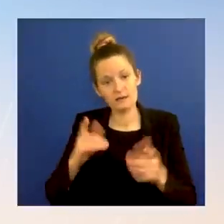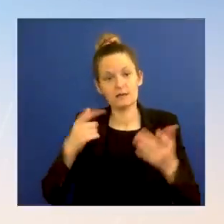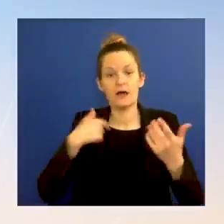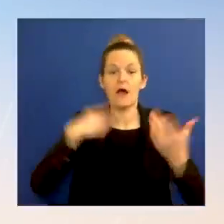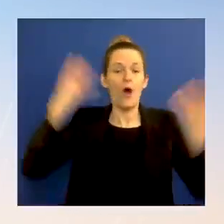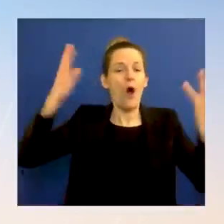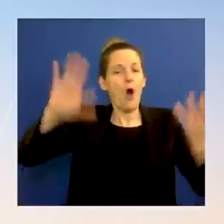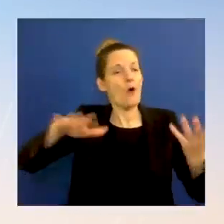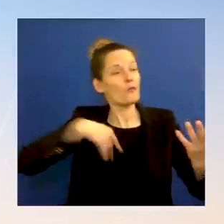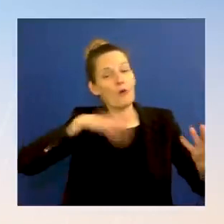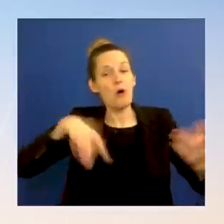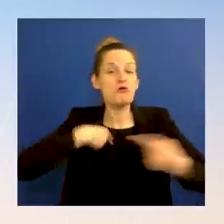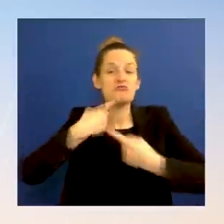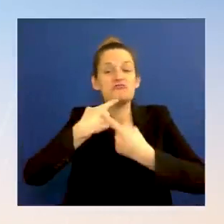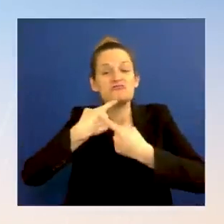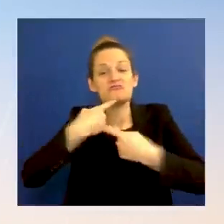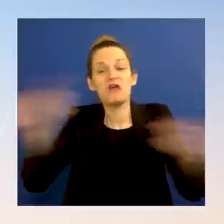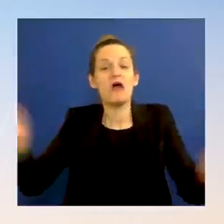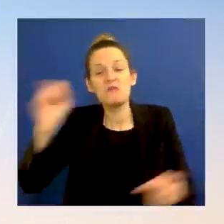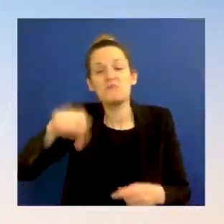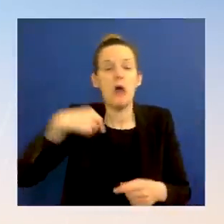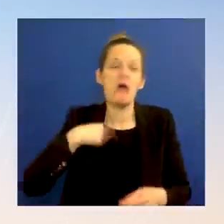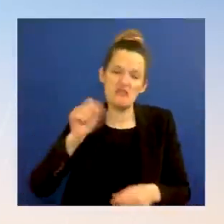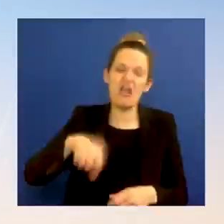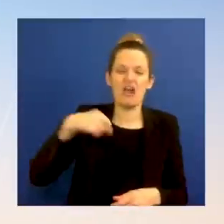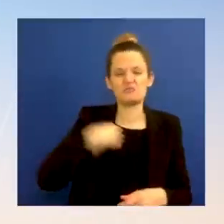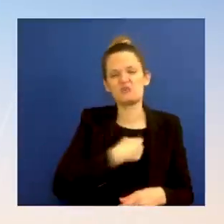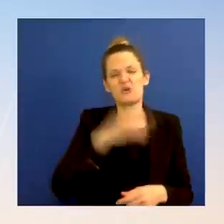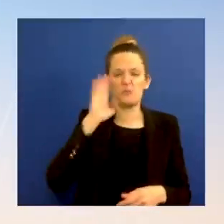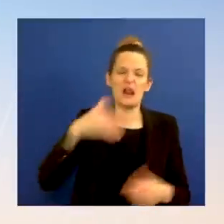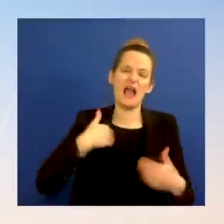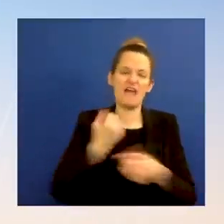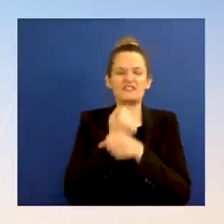is very different from allowing food,